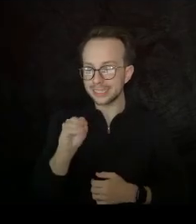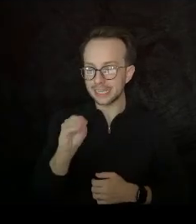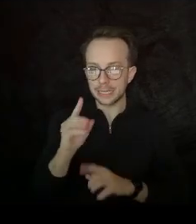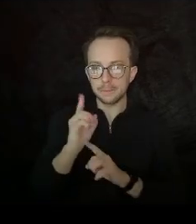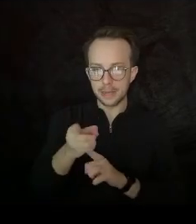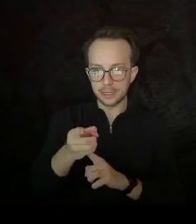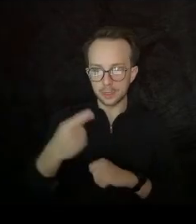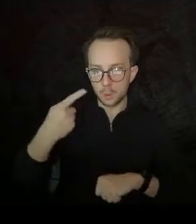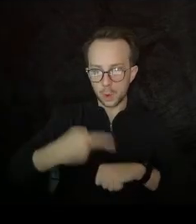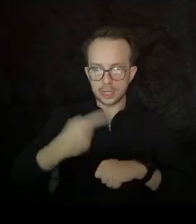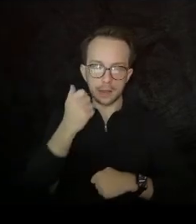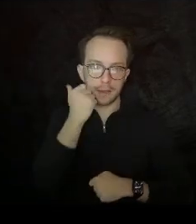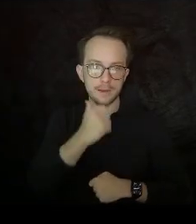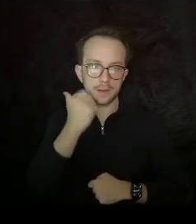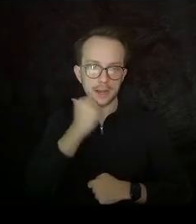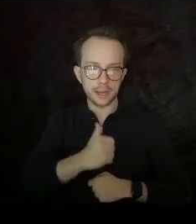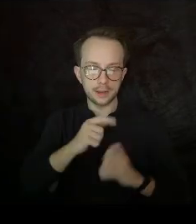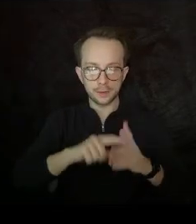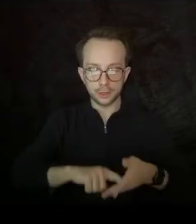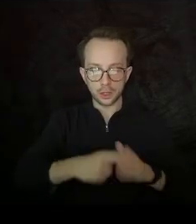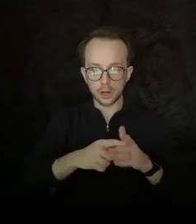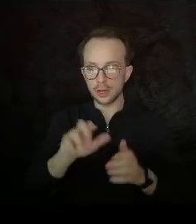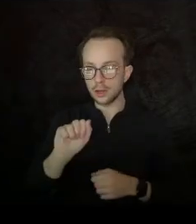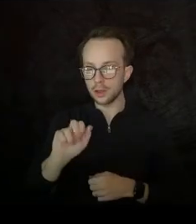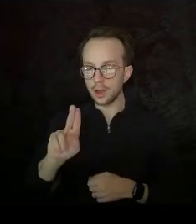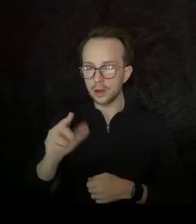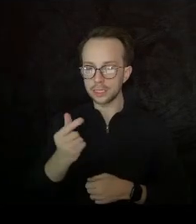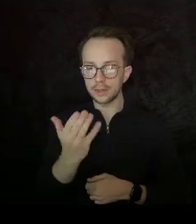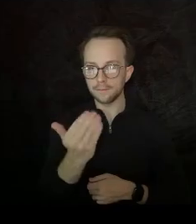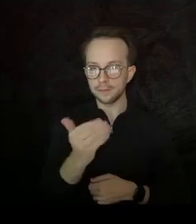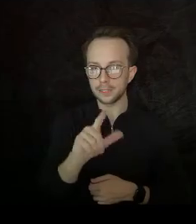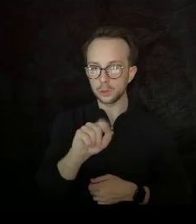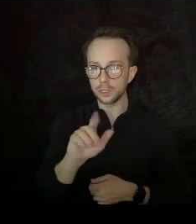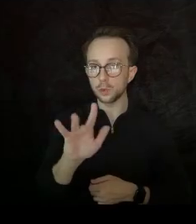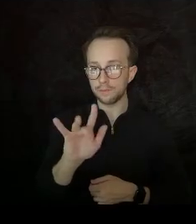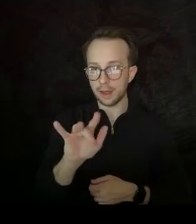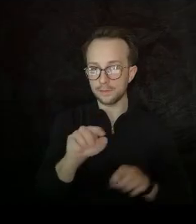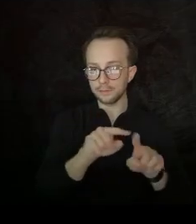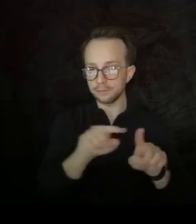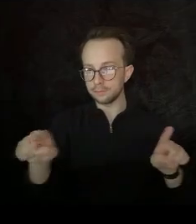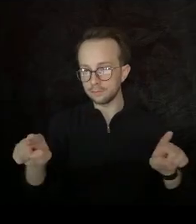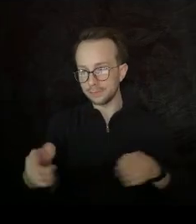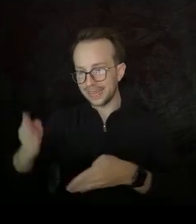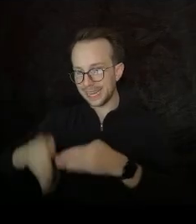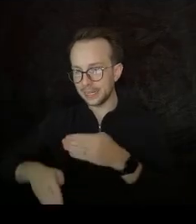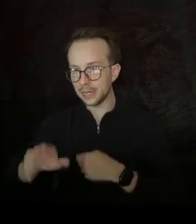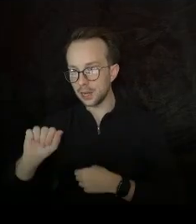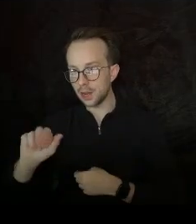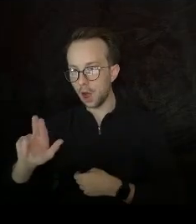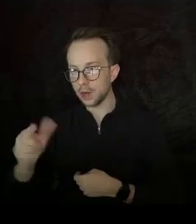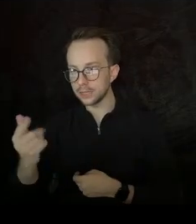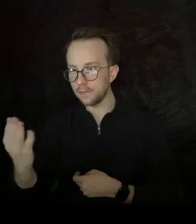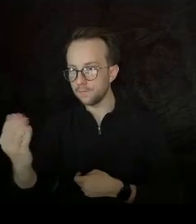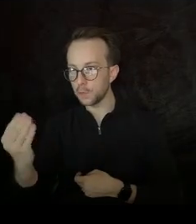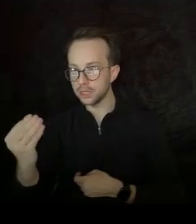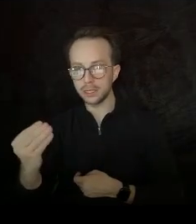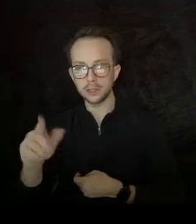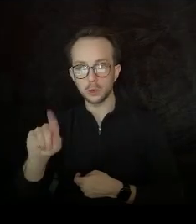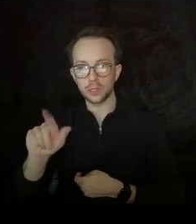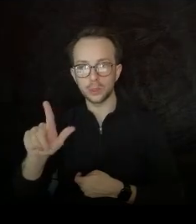day, beginning August 15th, 2025, and ending August 14th,